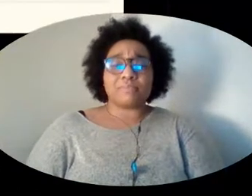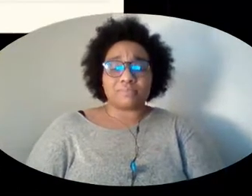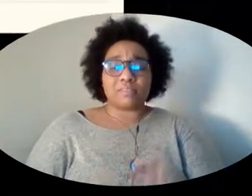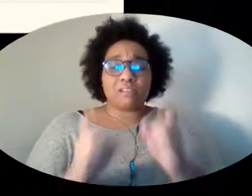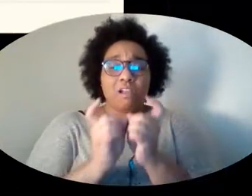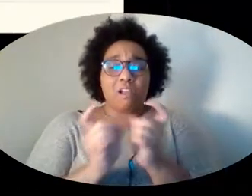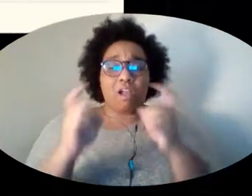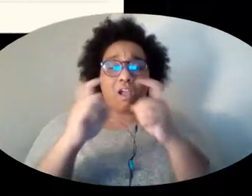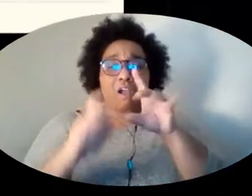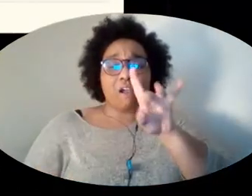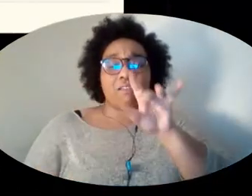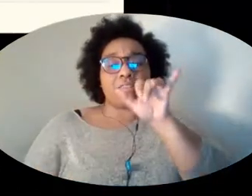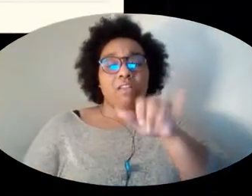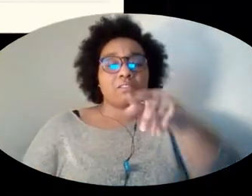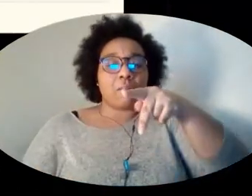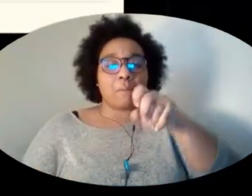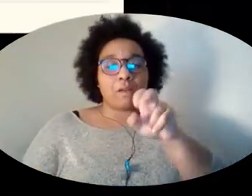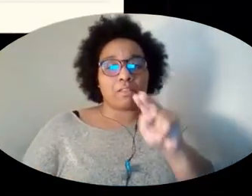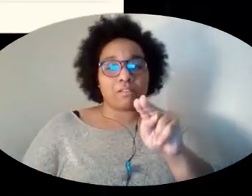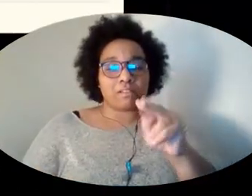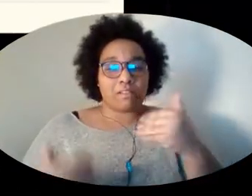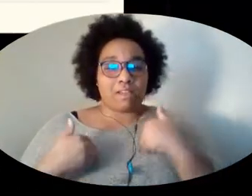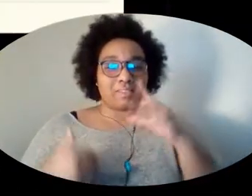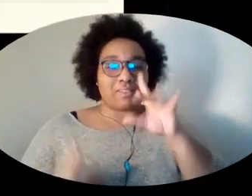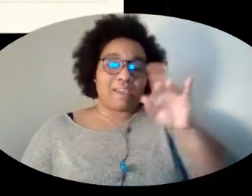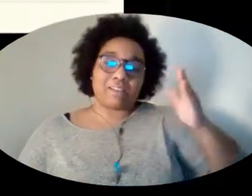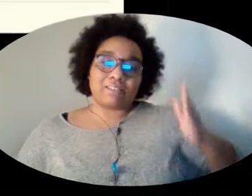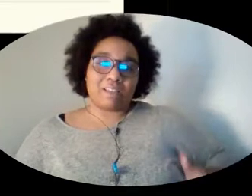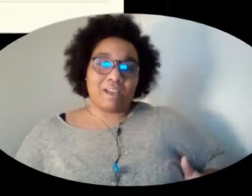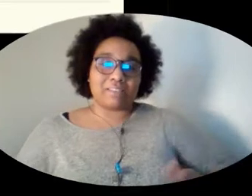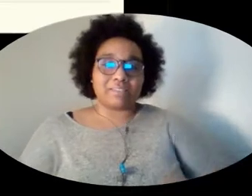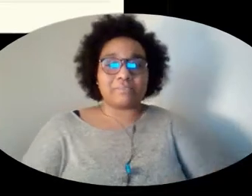an octagon is a polygon that has eight sides